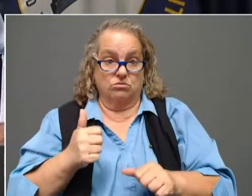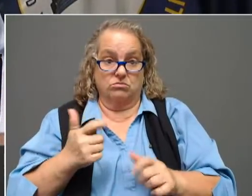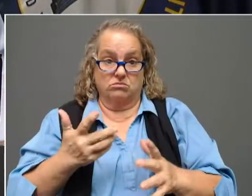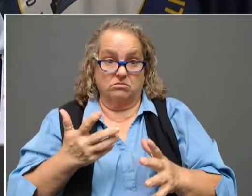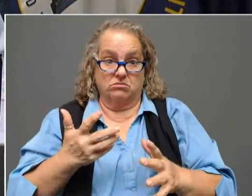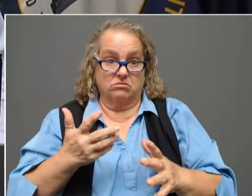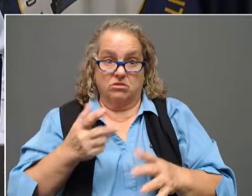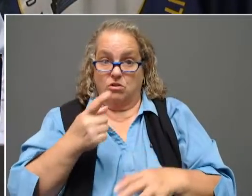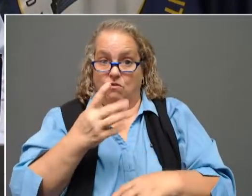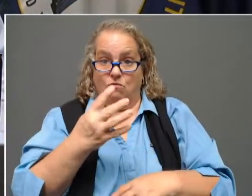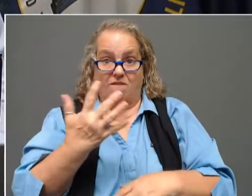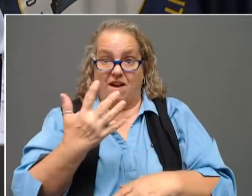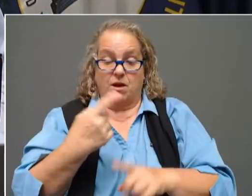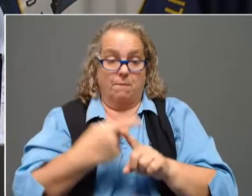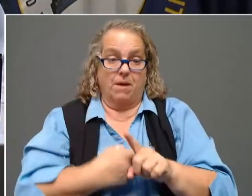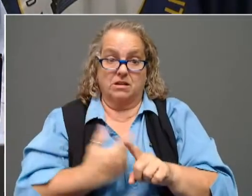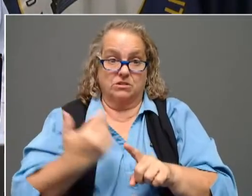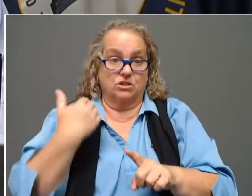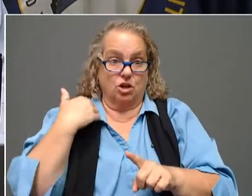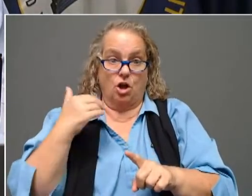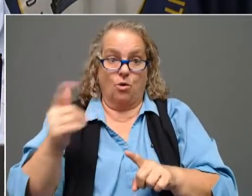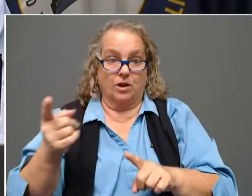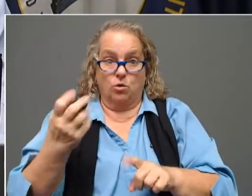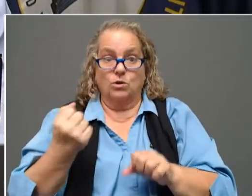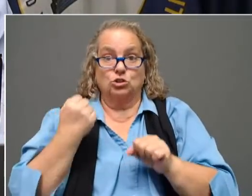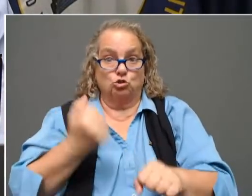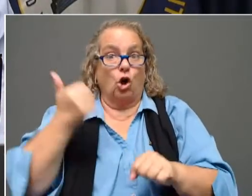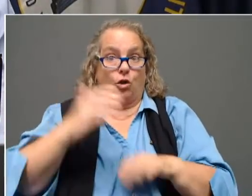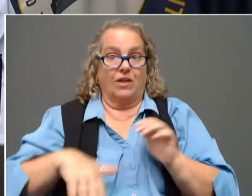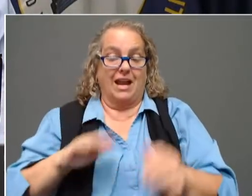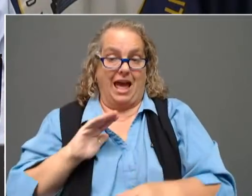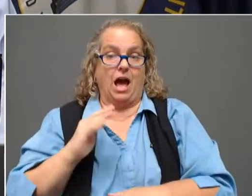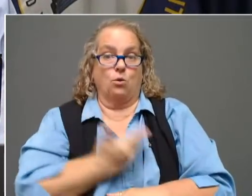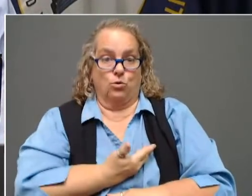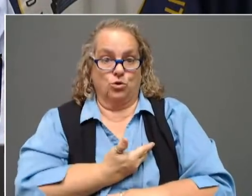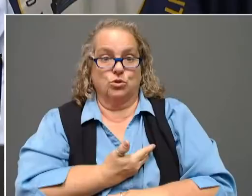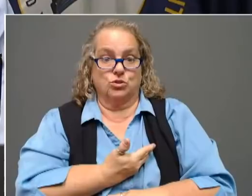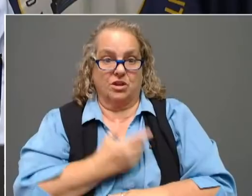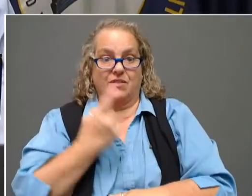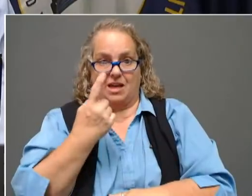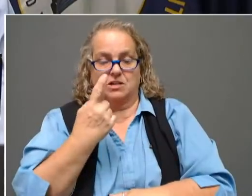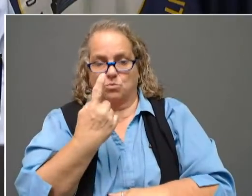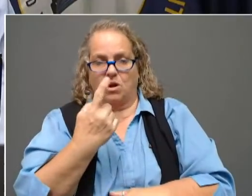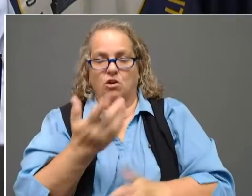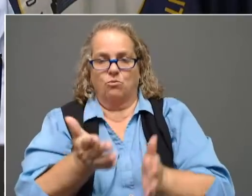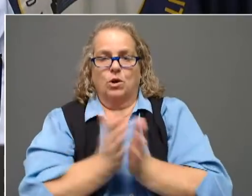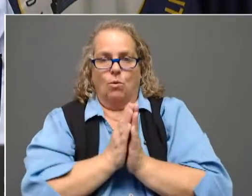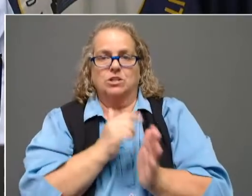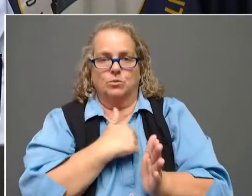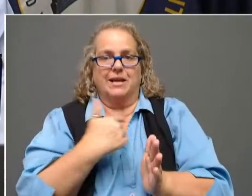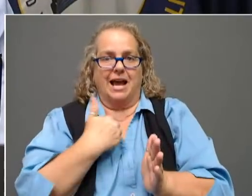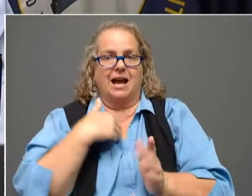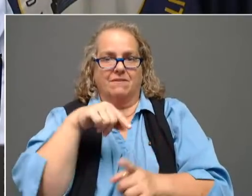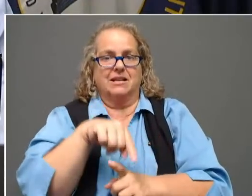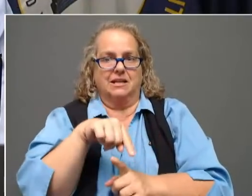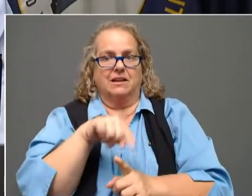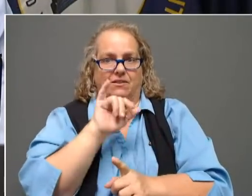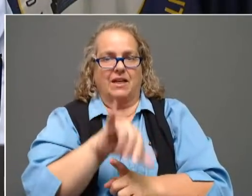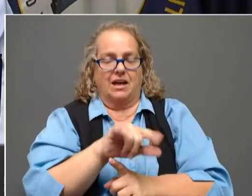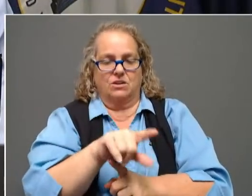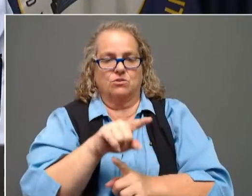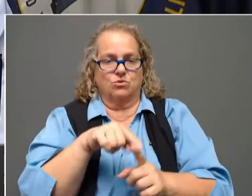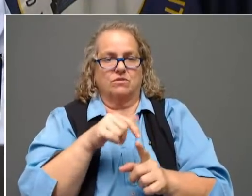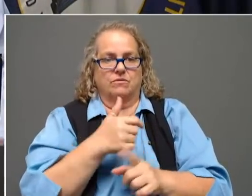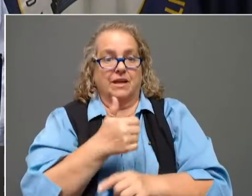ago, and that's one request we have in there. All right, anybody else have a follow-up?